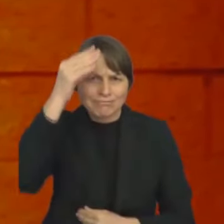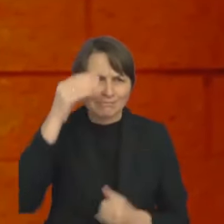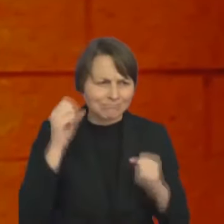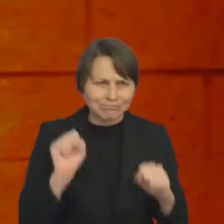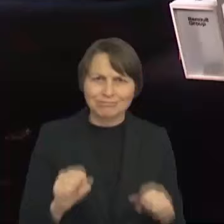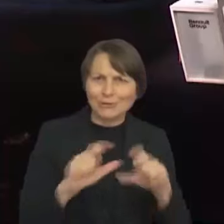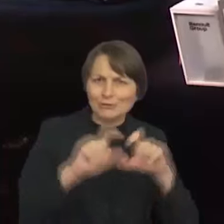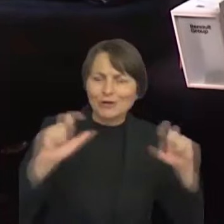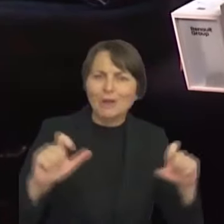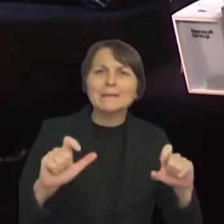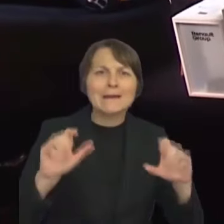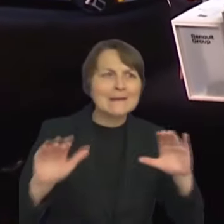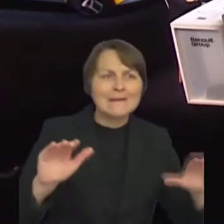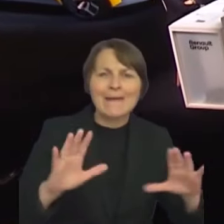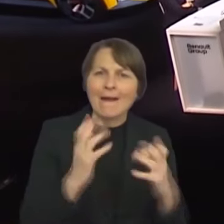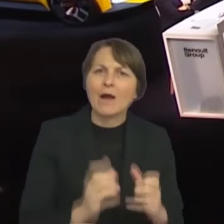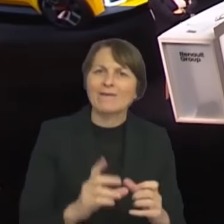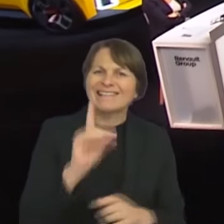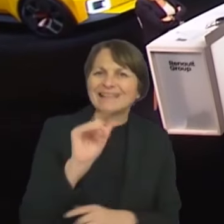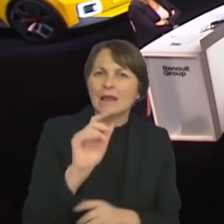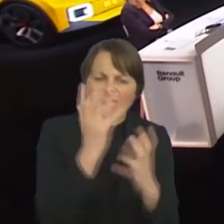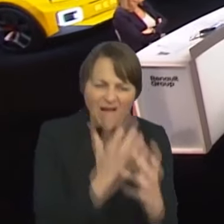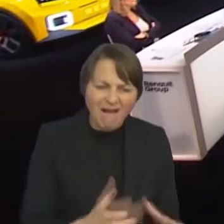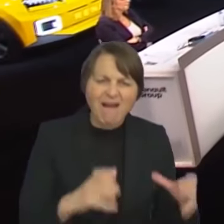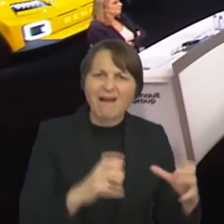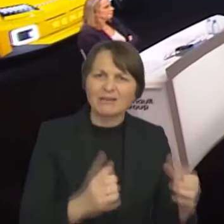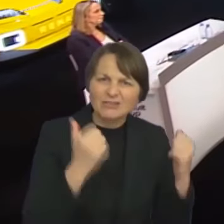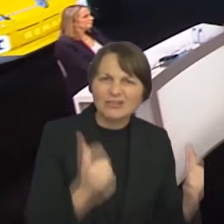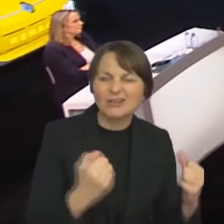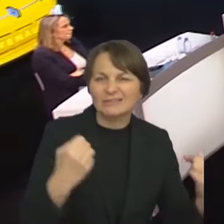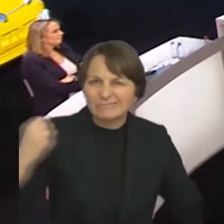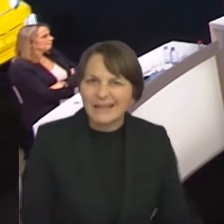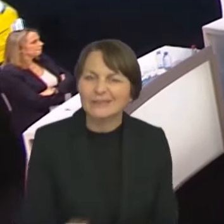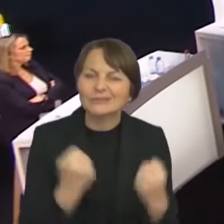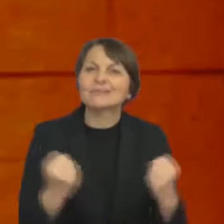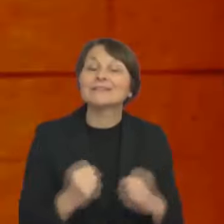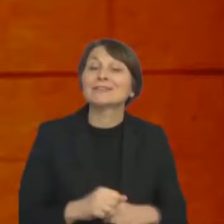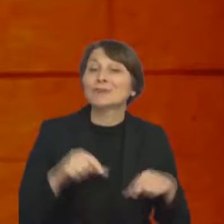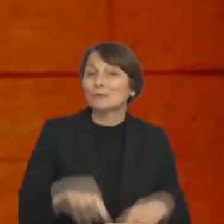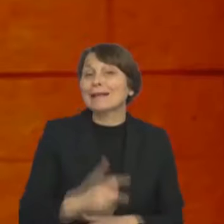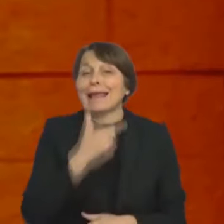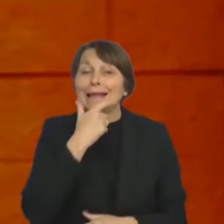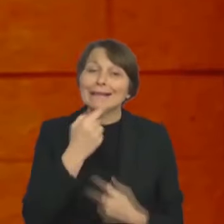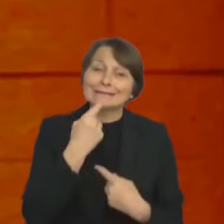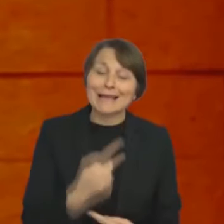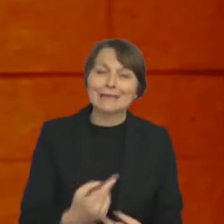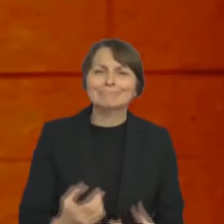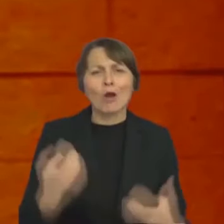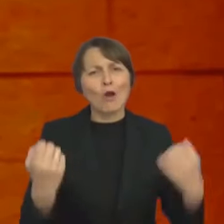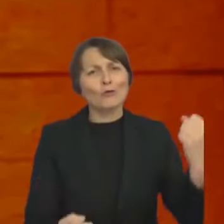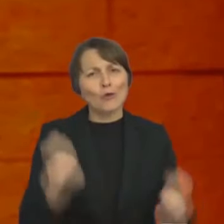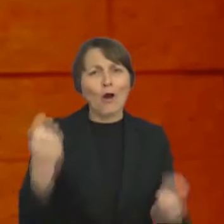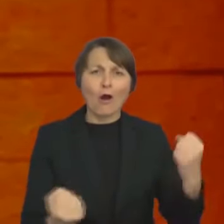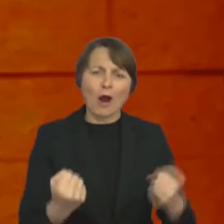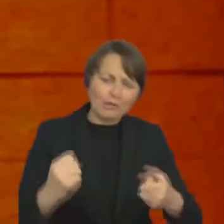data, energy, and services. In English, we can call this being a car maker and care makers. We are going to make cars while at the